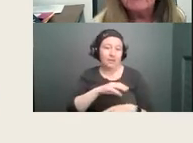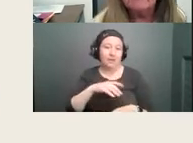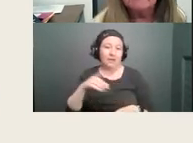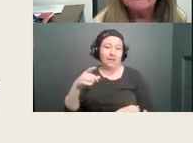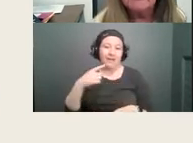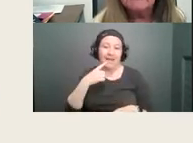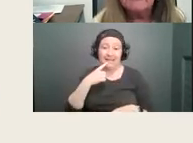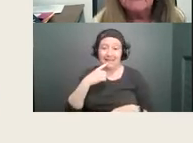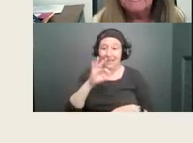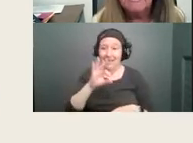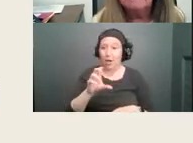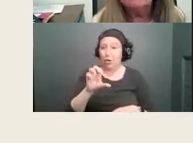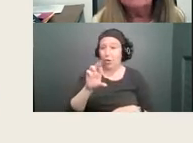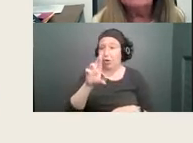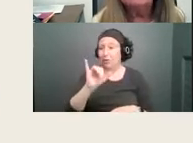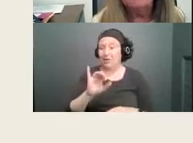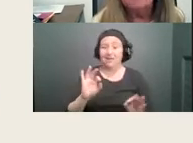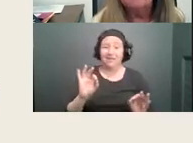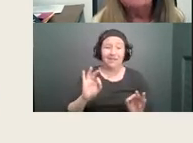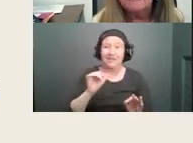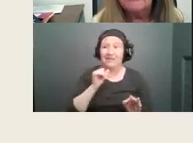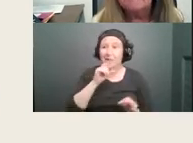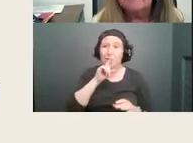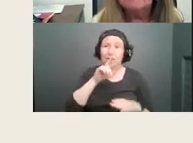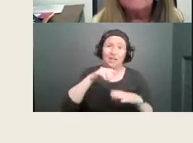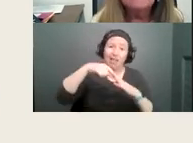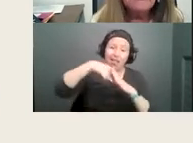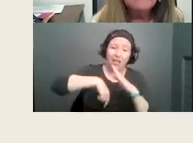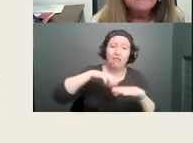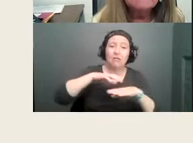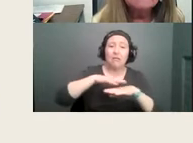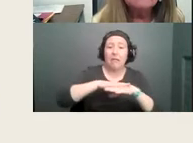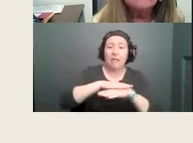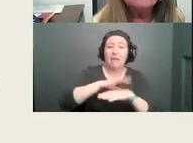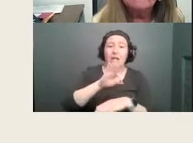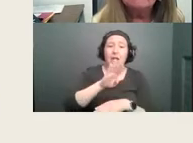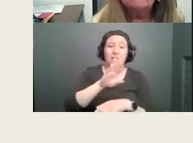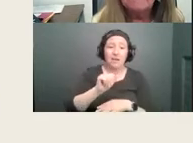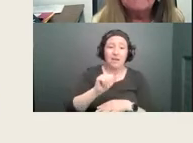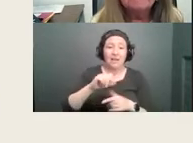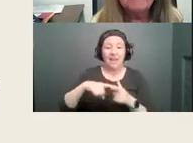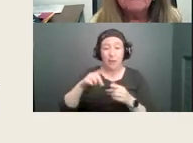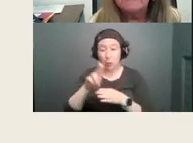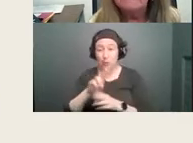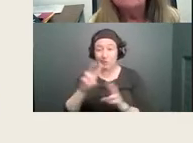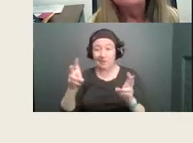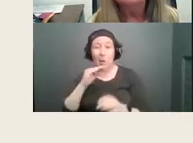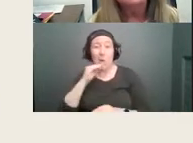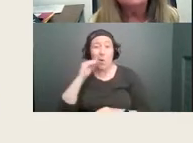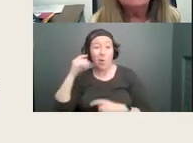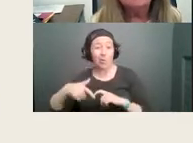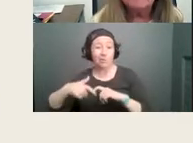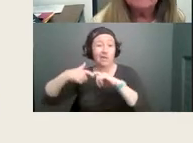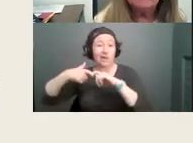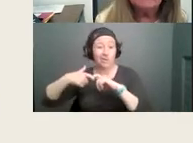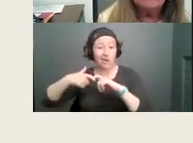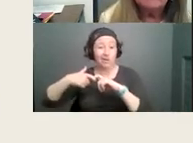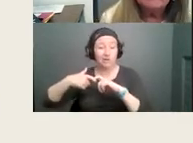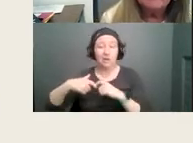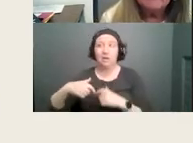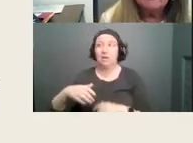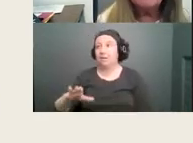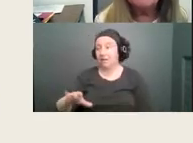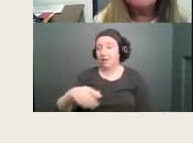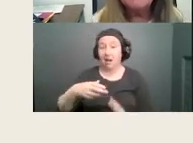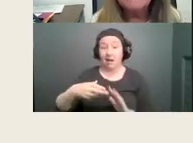functional behavioral assessment and the use of home timeouts. I highlight that because I've read a zillion behavior